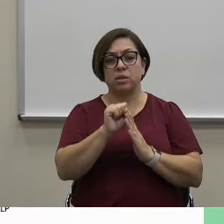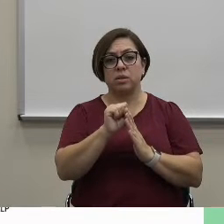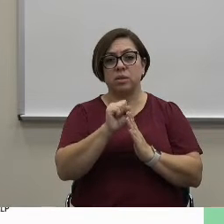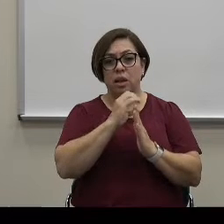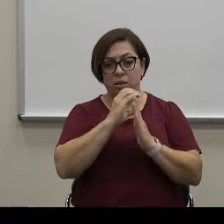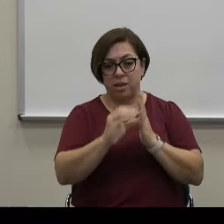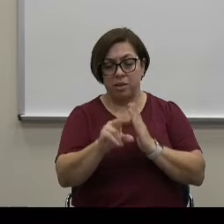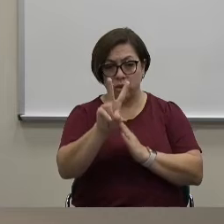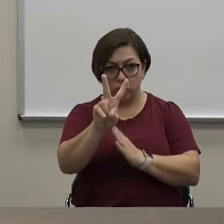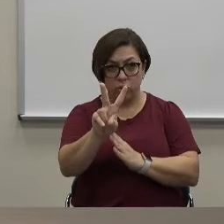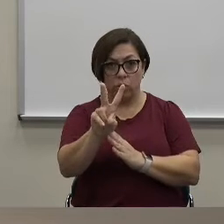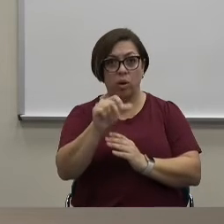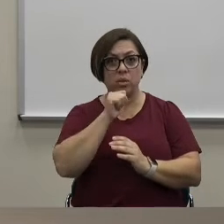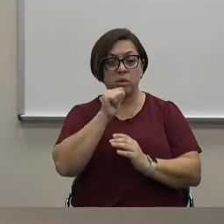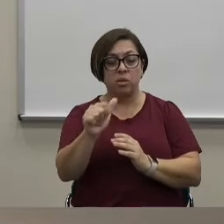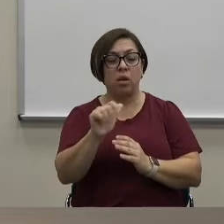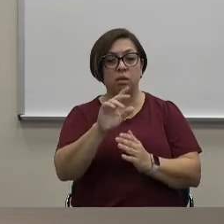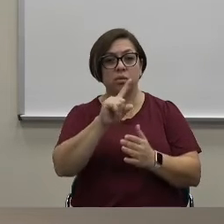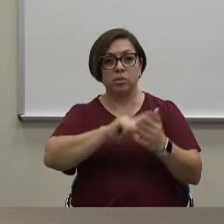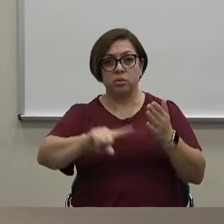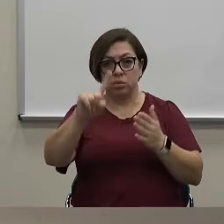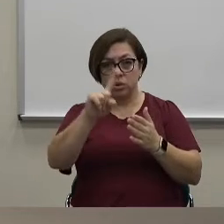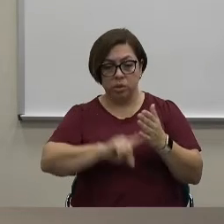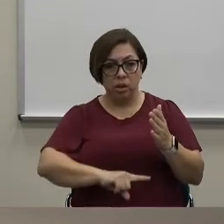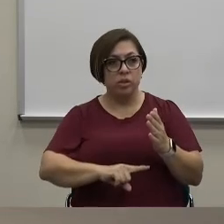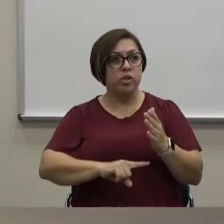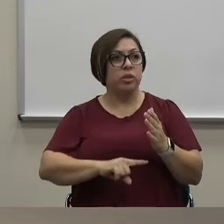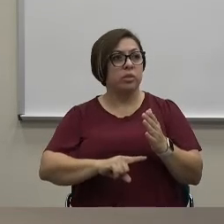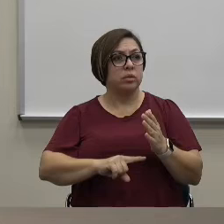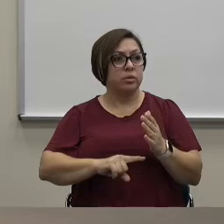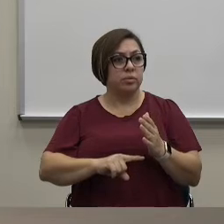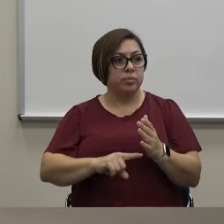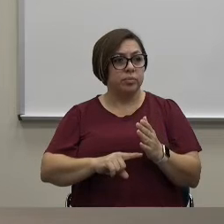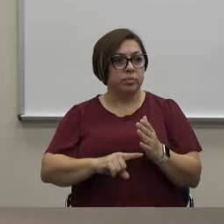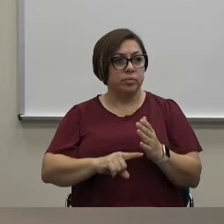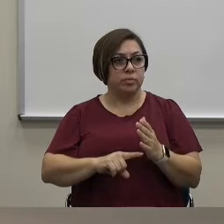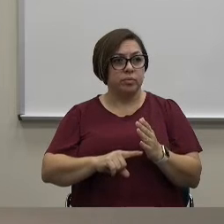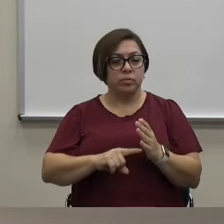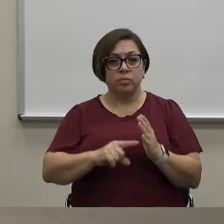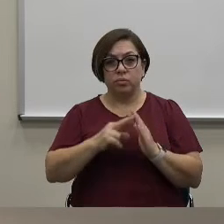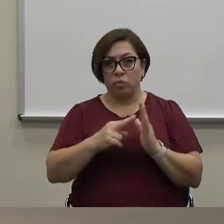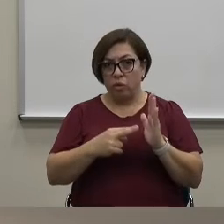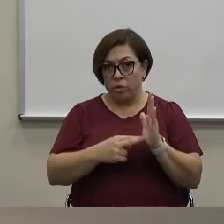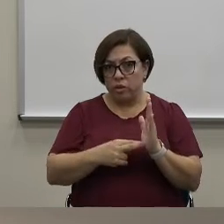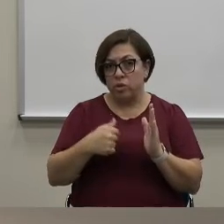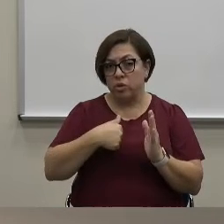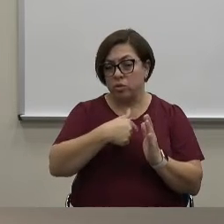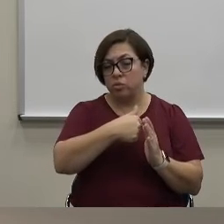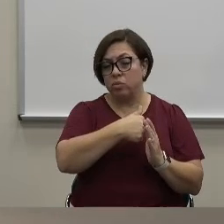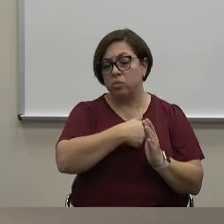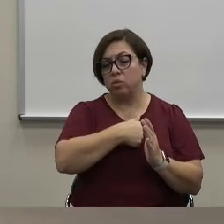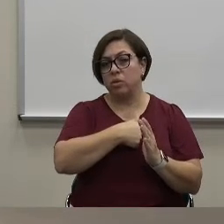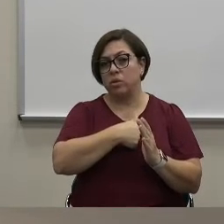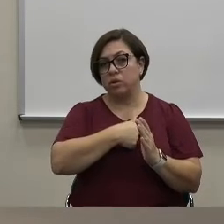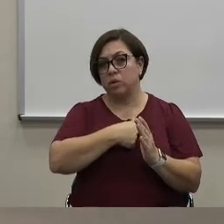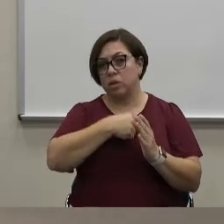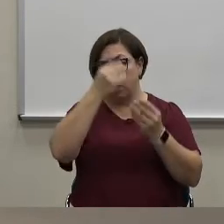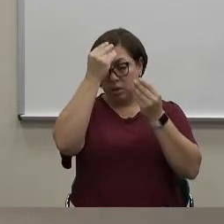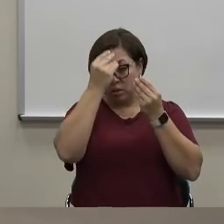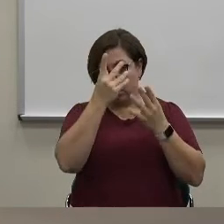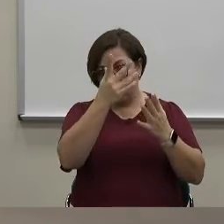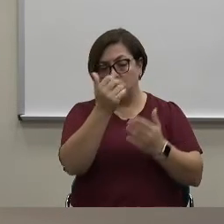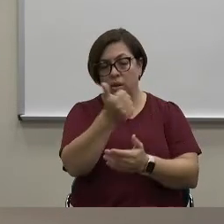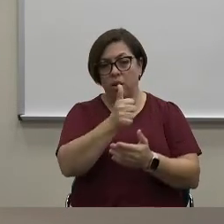which is a non-discrimination provision. And so as legal counsel, we're assisting the board and giving input just to make sure that any plan that's